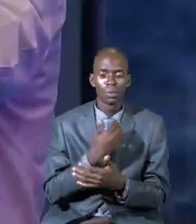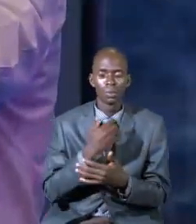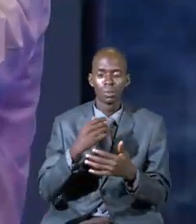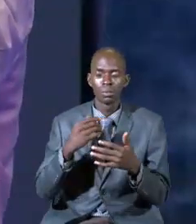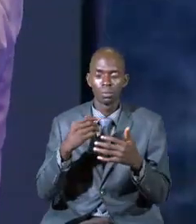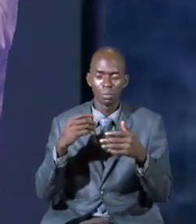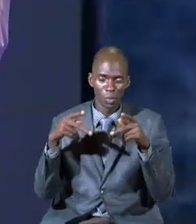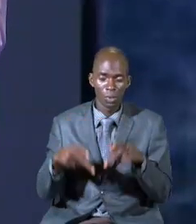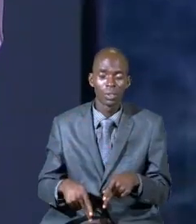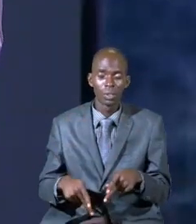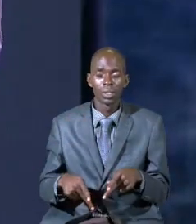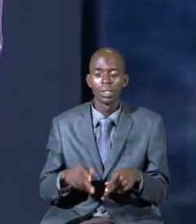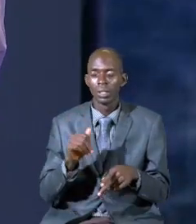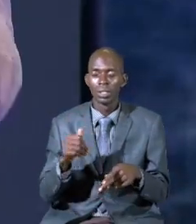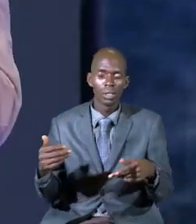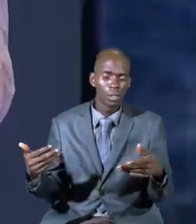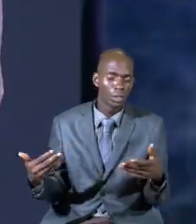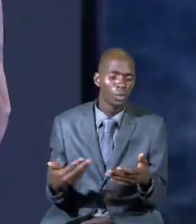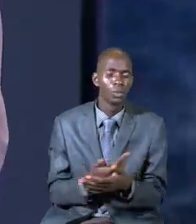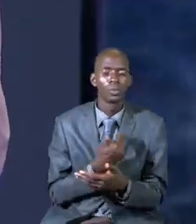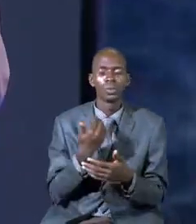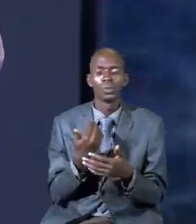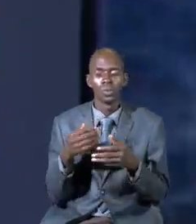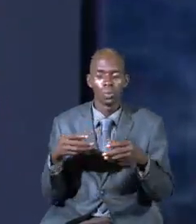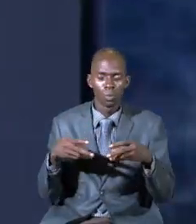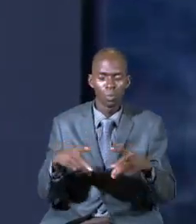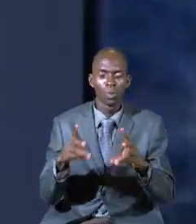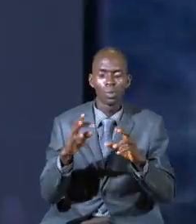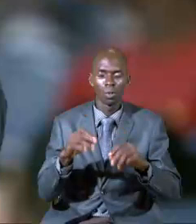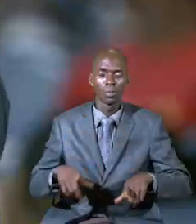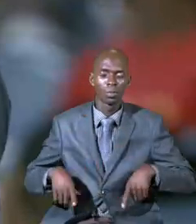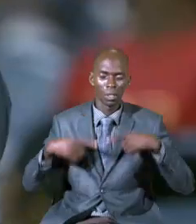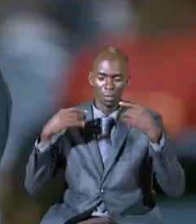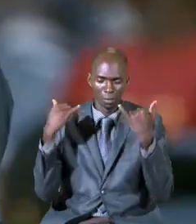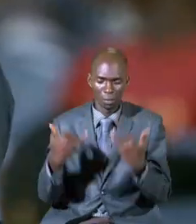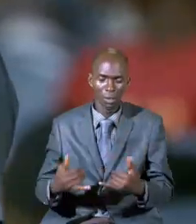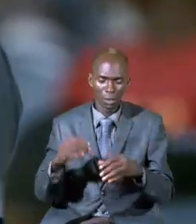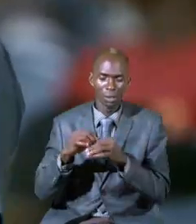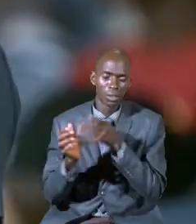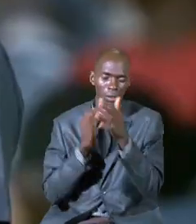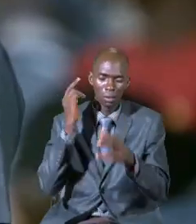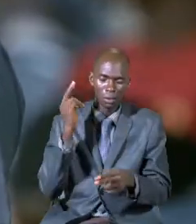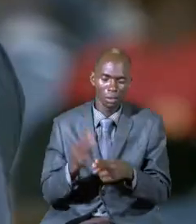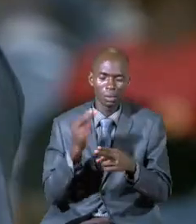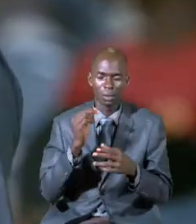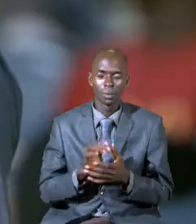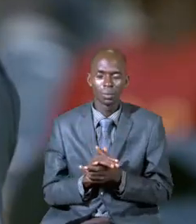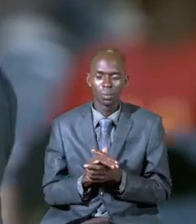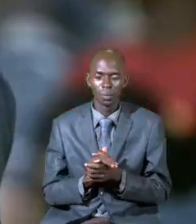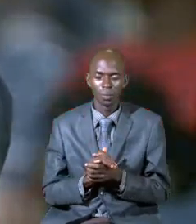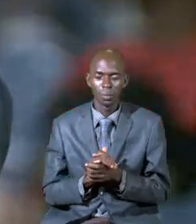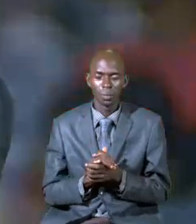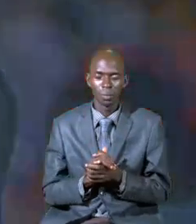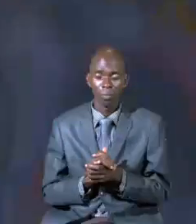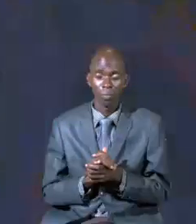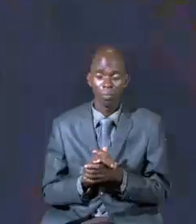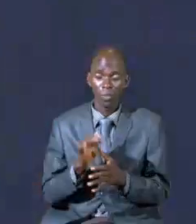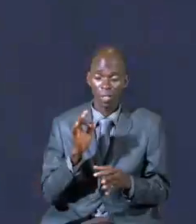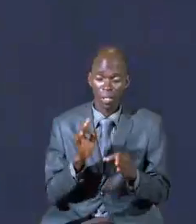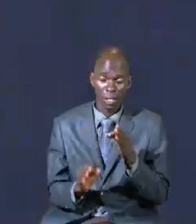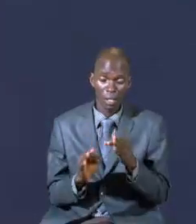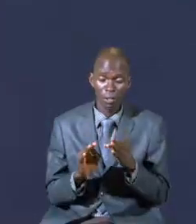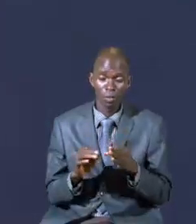a new direction of life right now in Jesus' name. If we